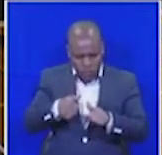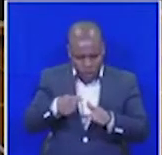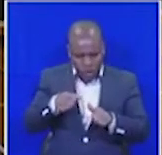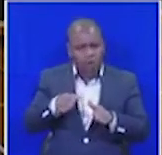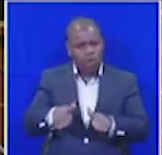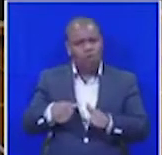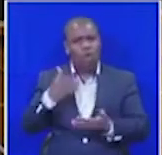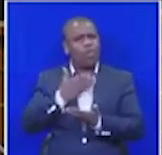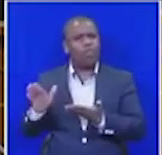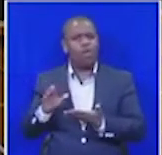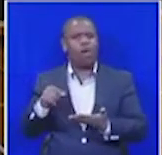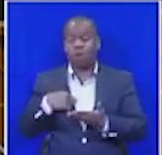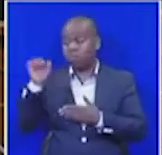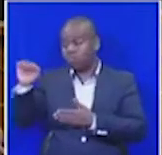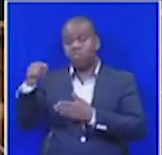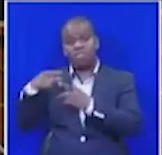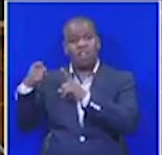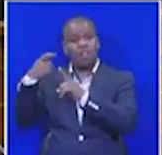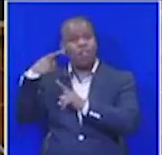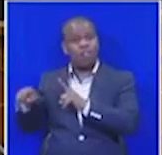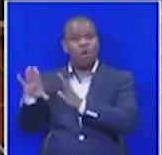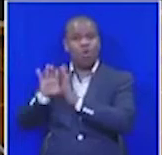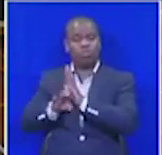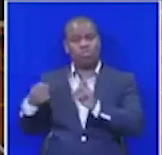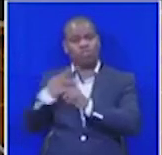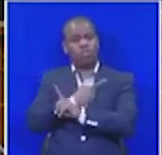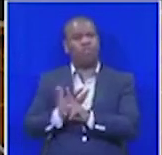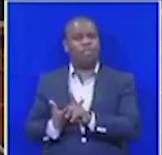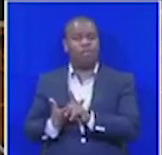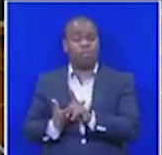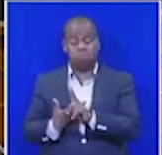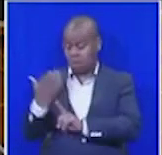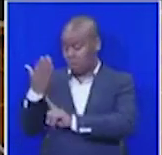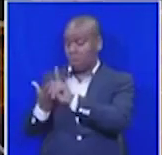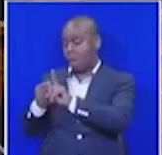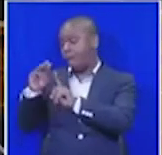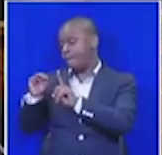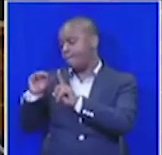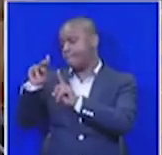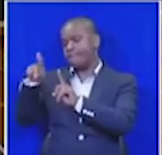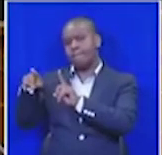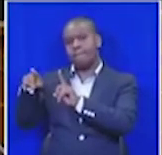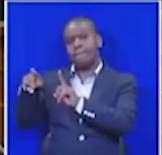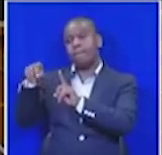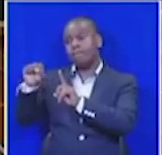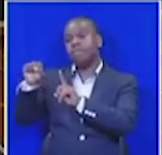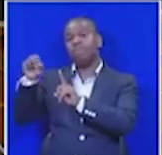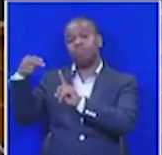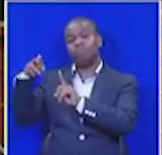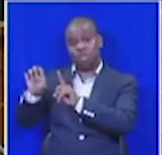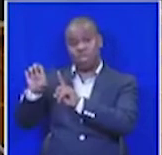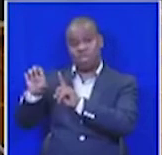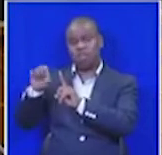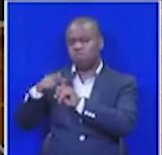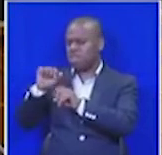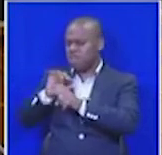decision was irrational. He also said that Mche found himself under pressure to